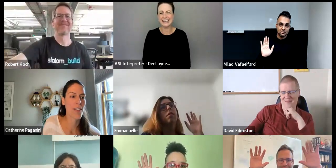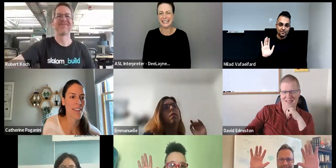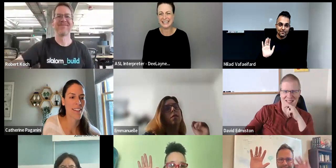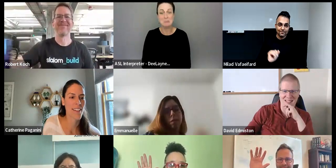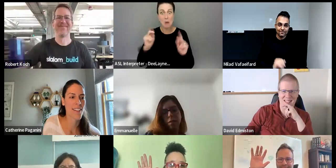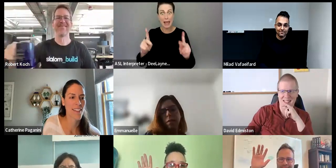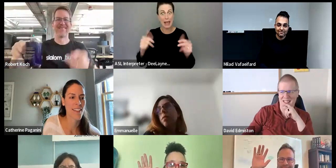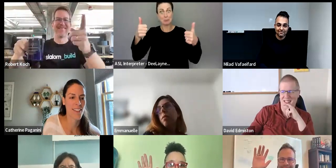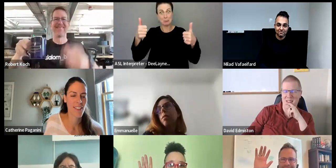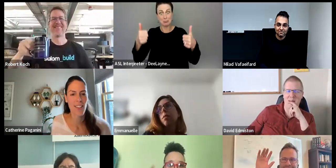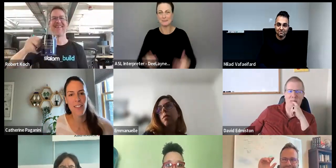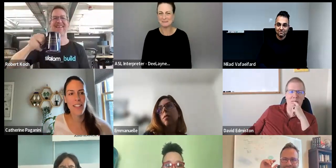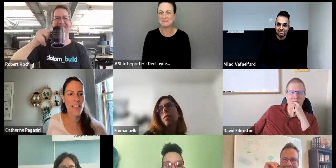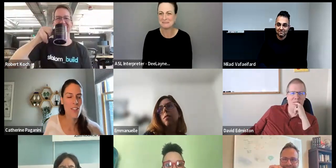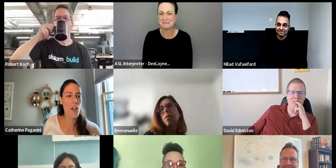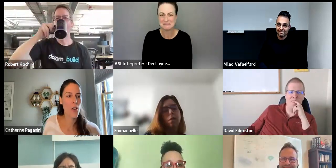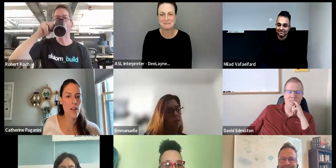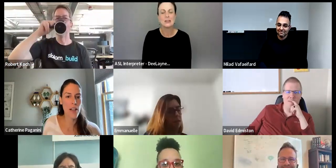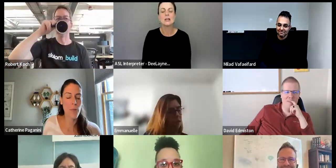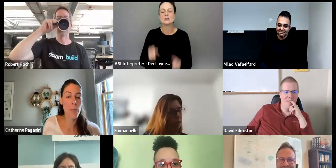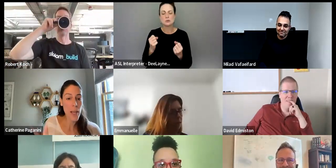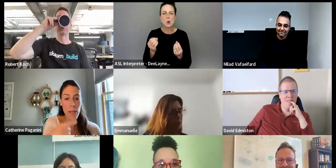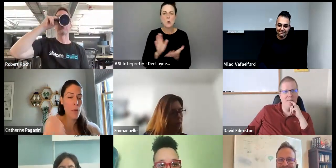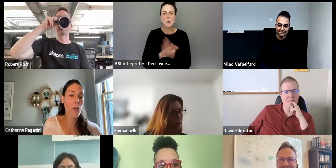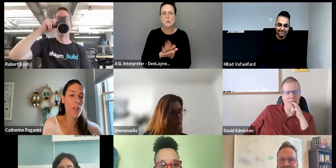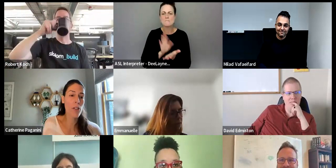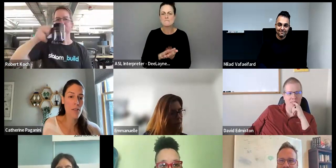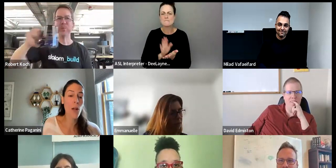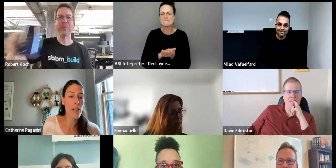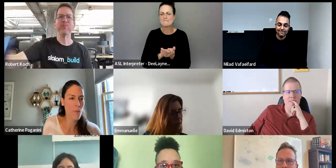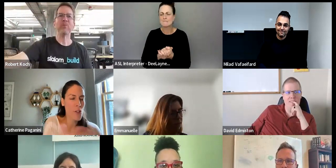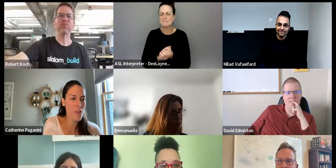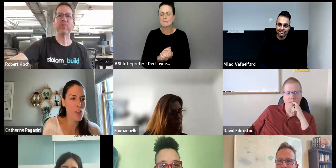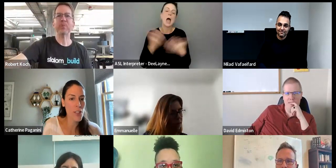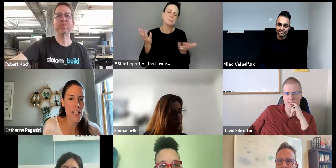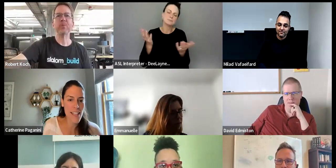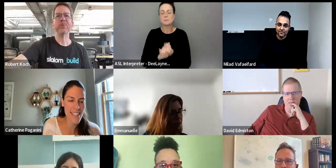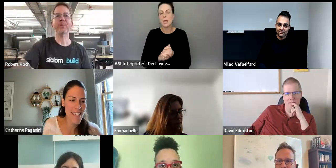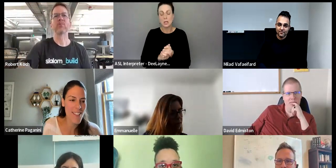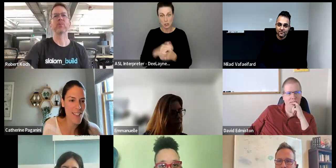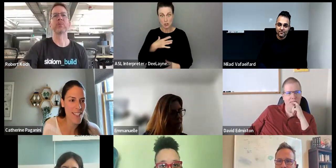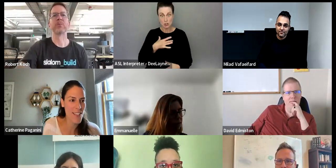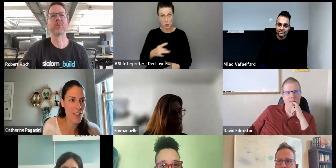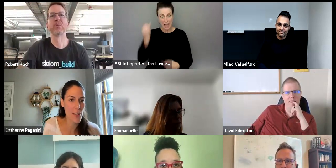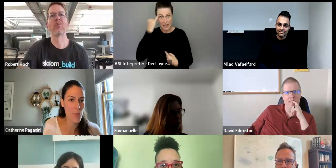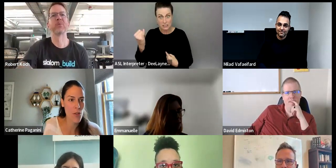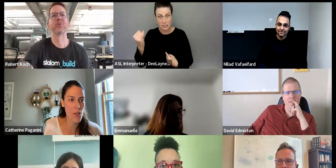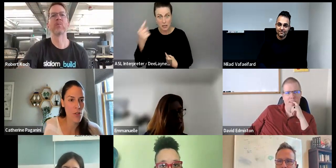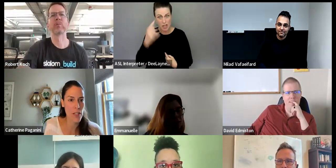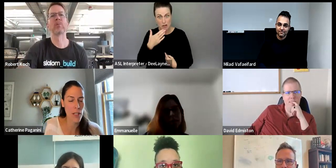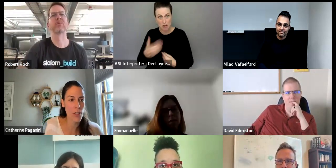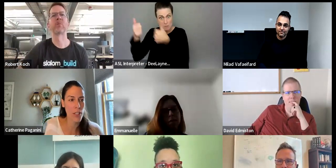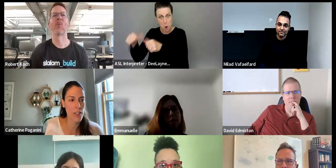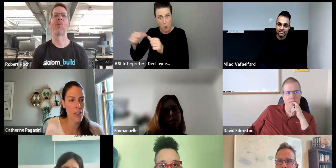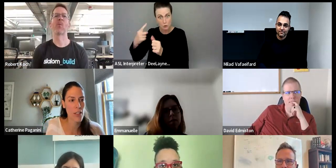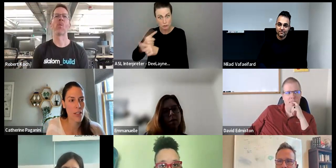Okay, good. Great. So yeah, maybe we could, well, first of all, do you like the idea? Do you think it's a good approach to do